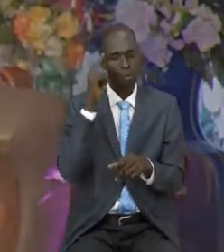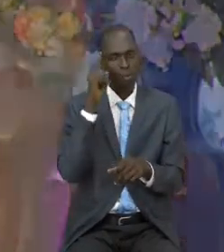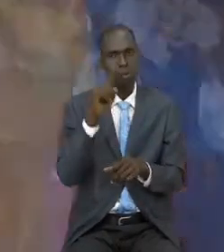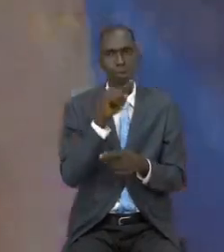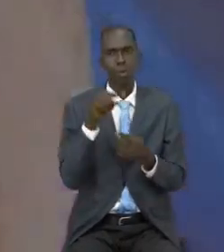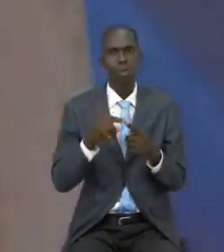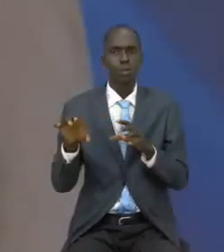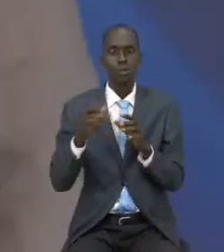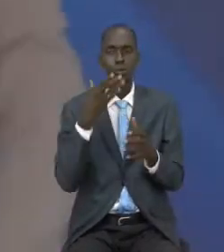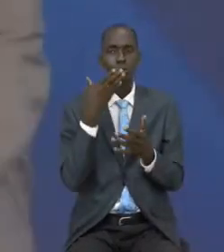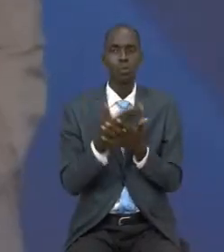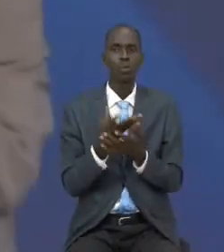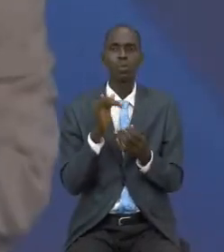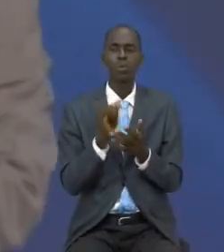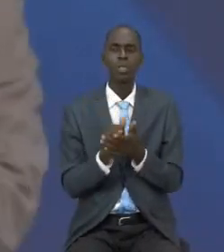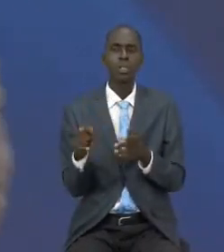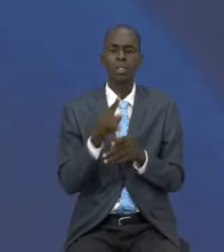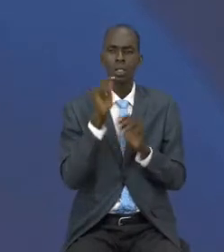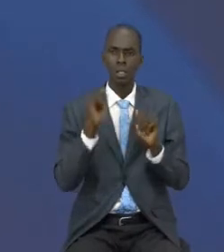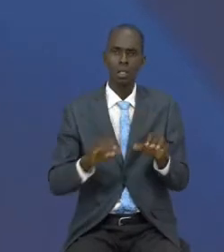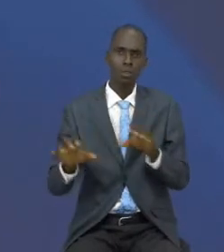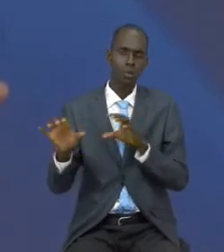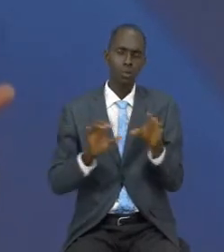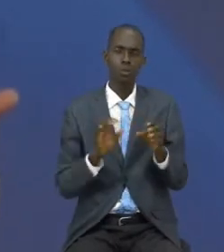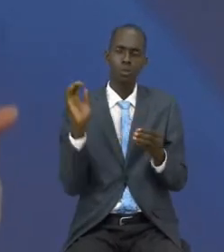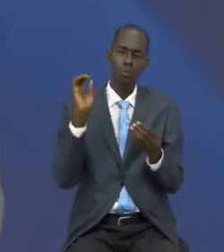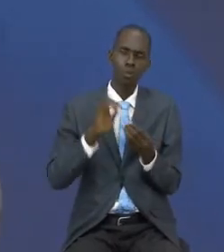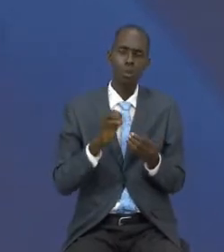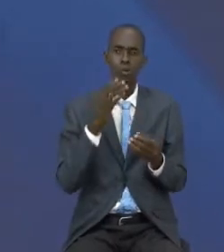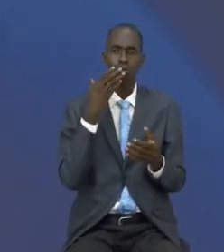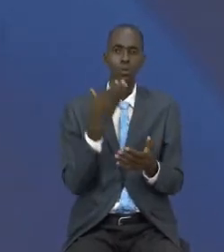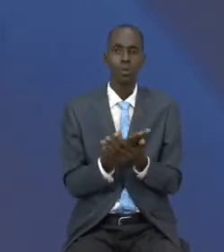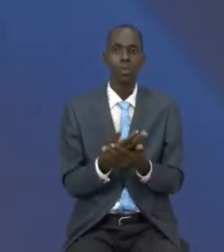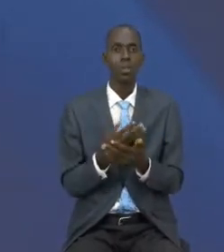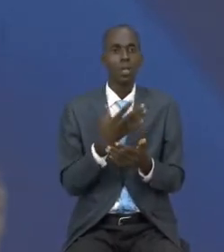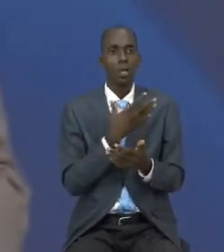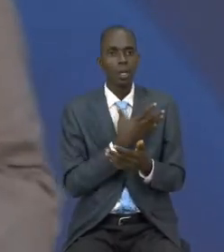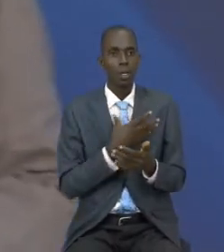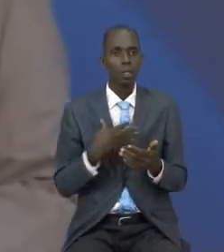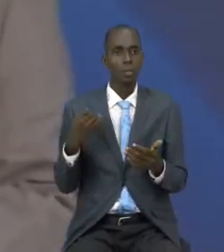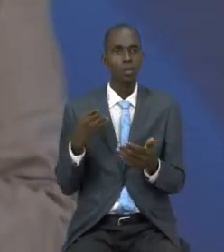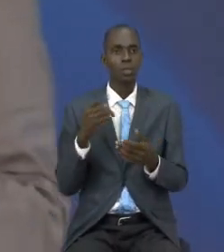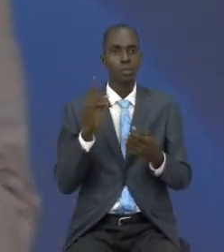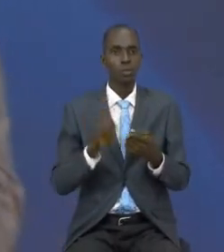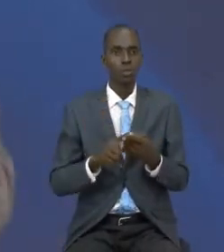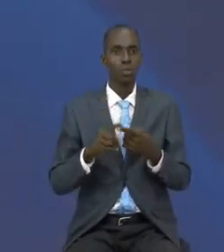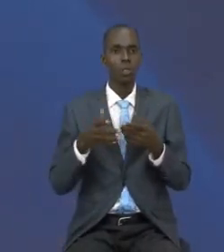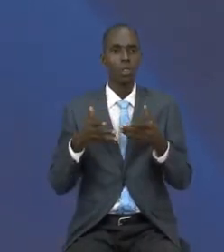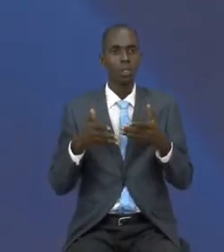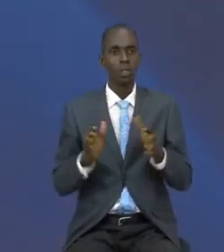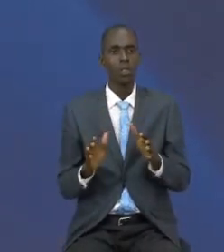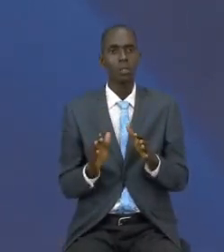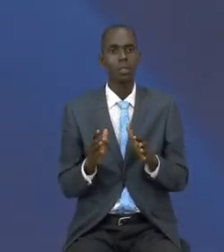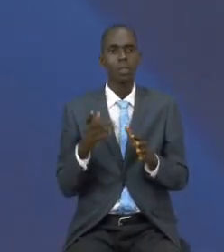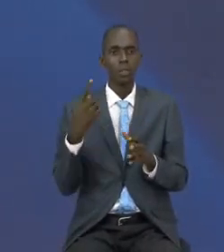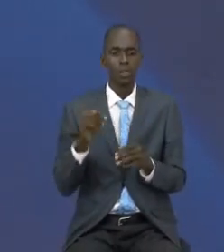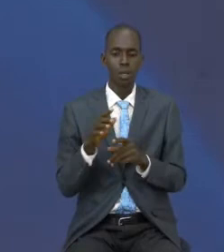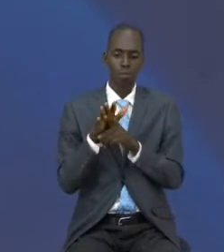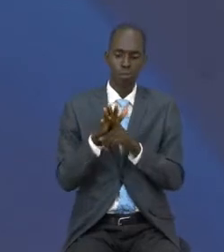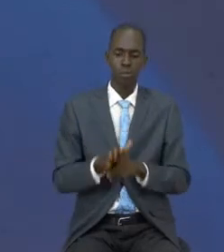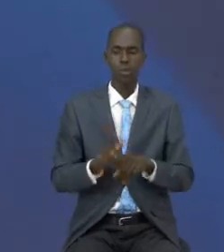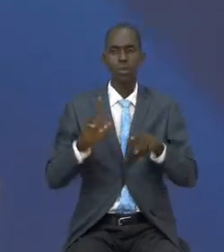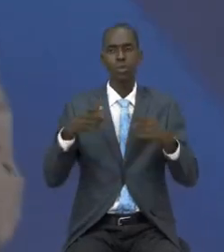that they will do better. It says to endure the heavy bodies and to let the oppressed go